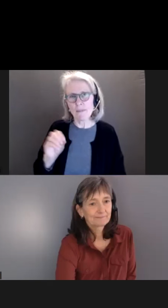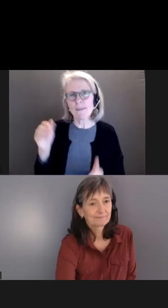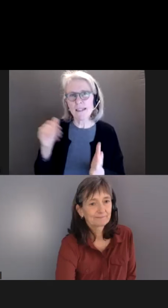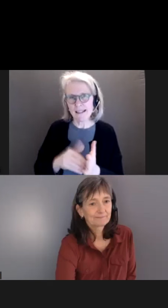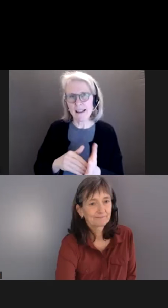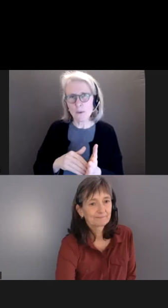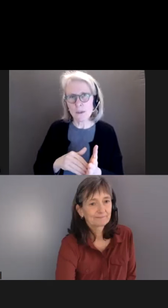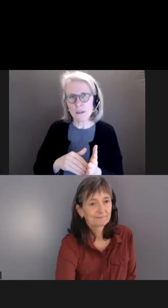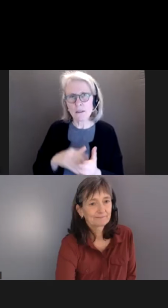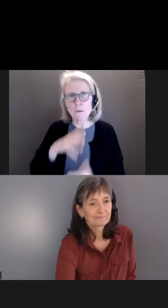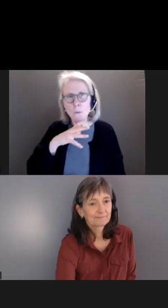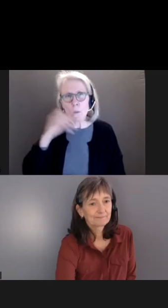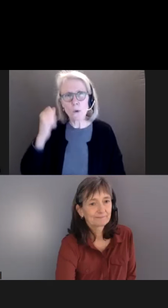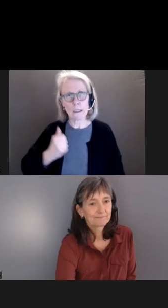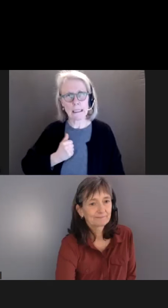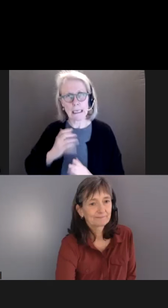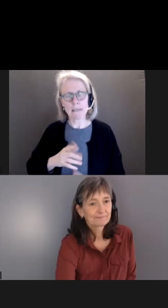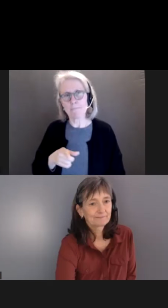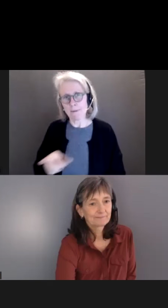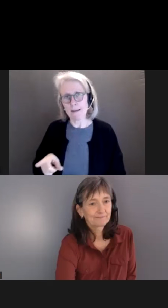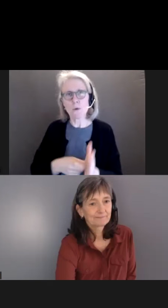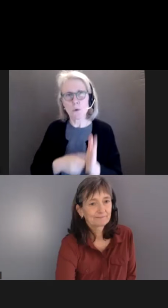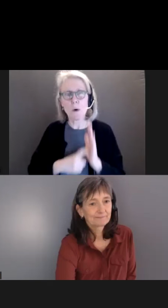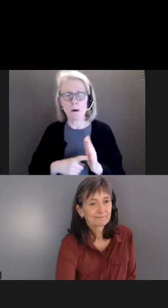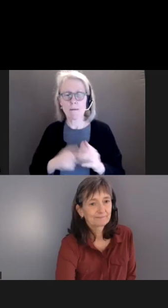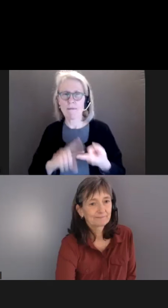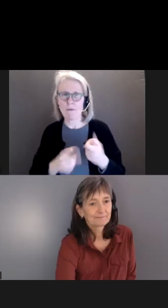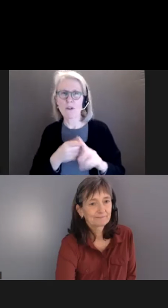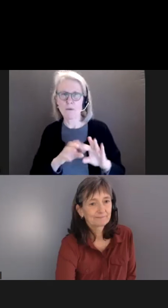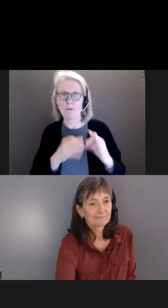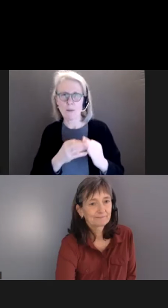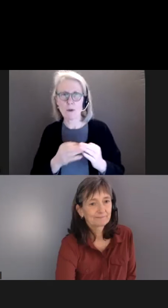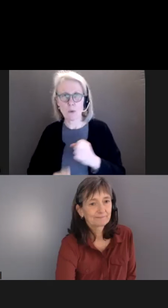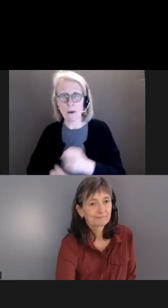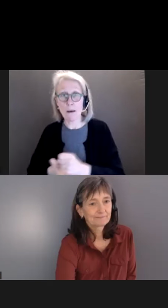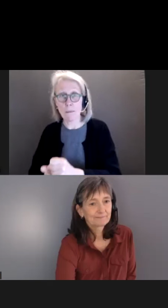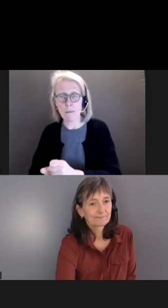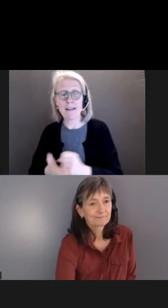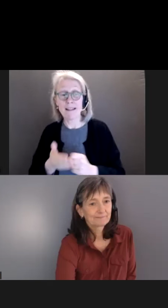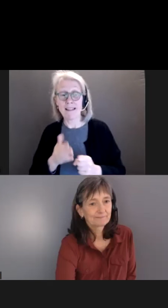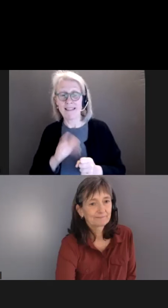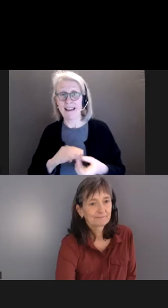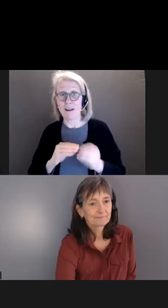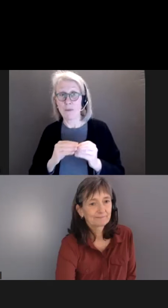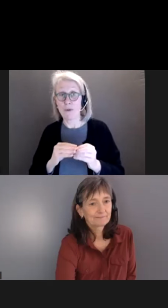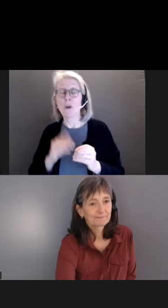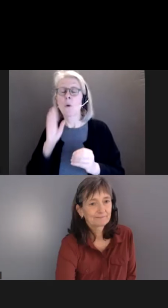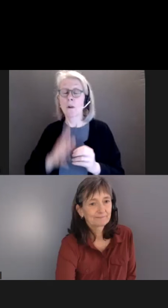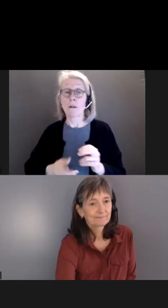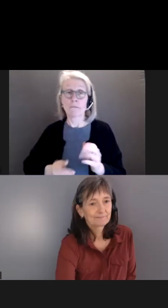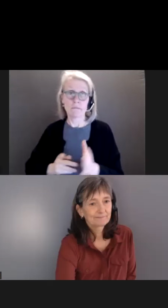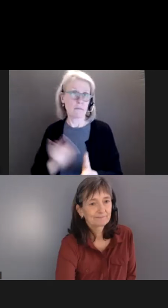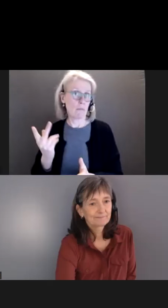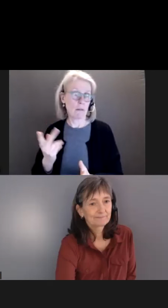350,000 older Canadians requiring the support of unpaid caregivers today, that number is projected to more than double